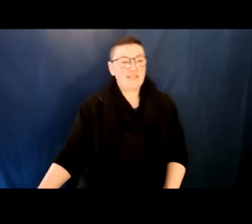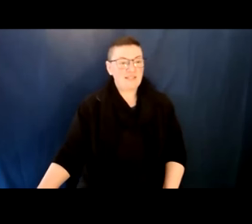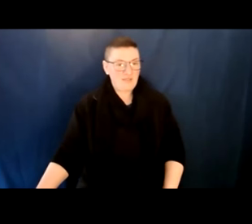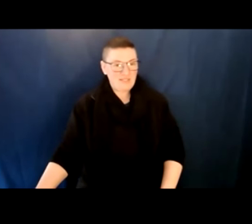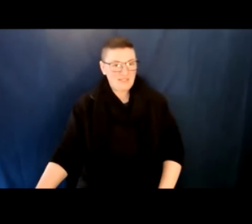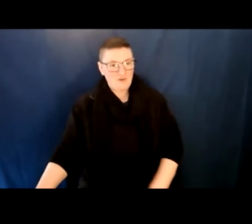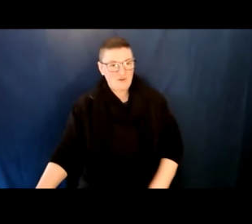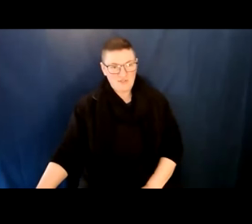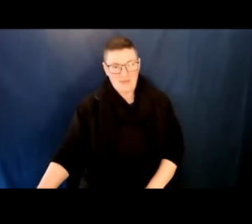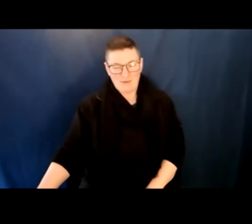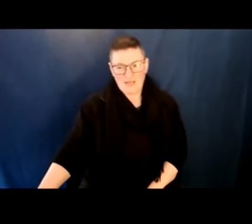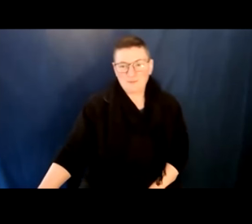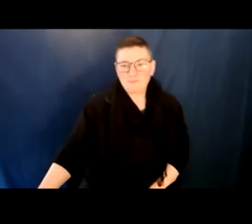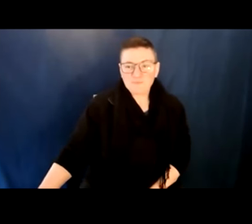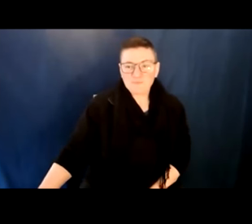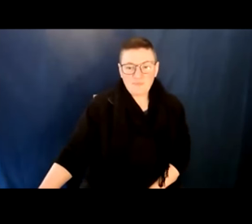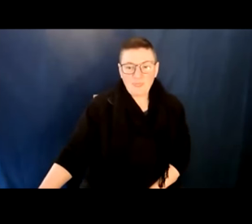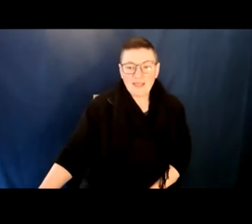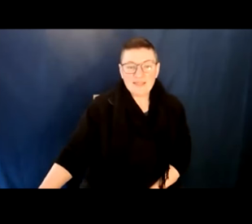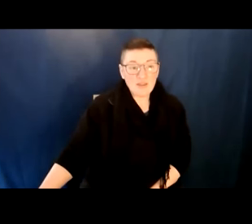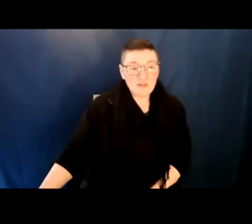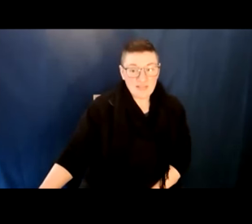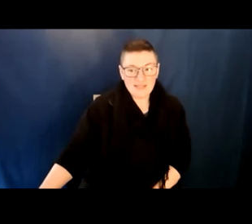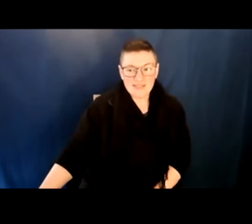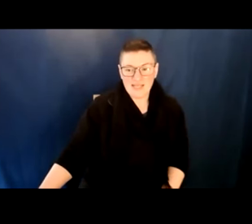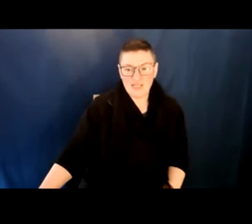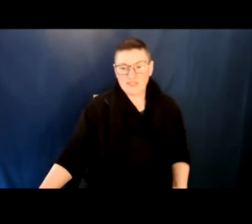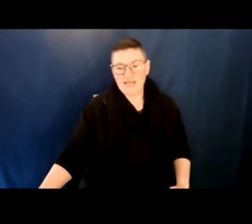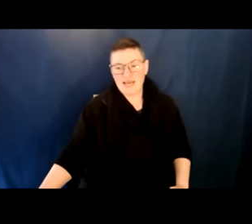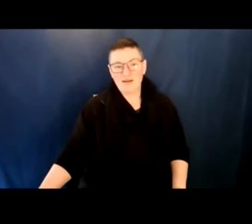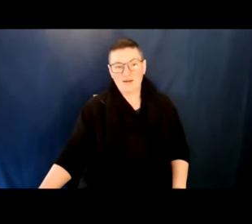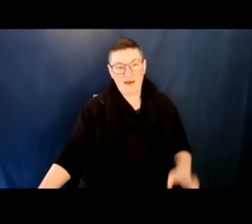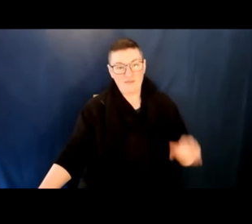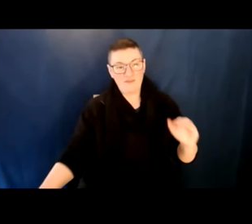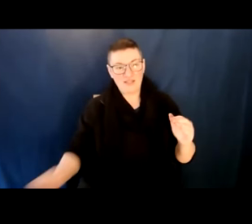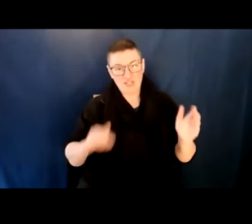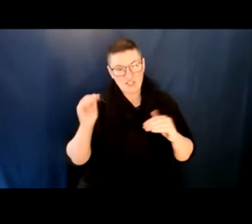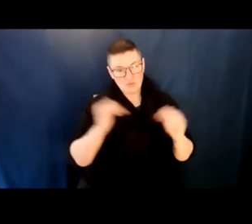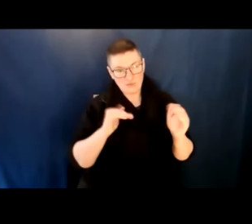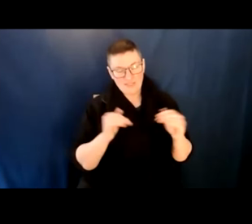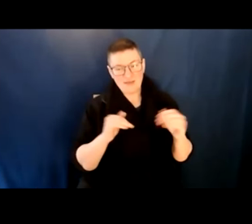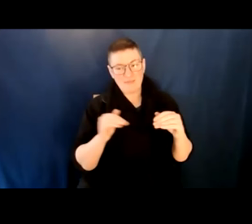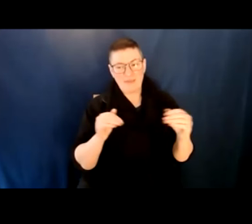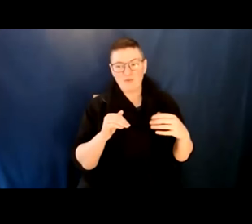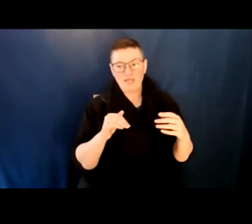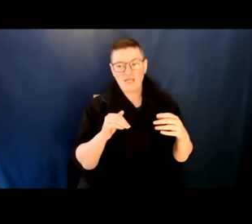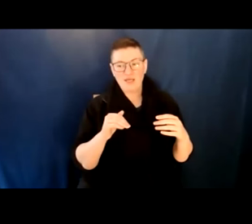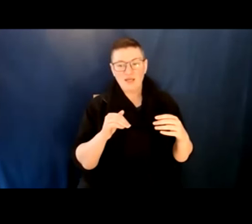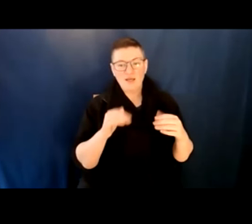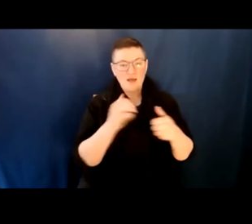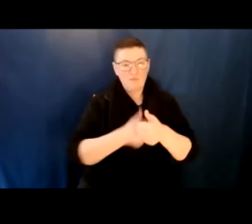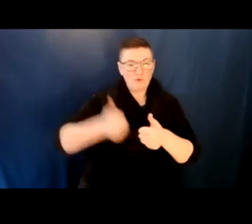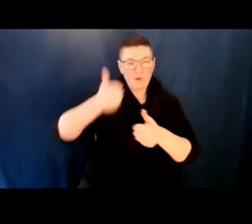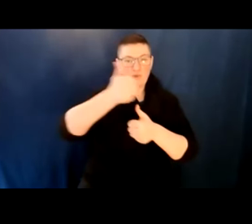so this is for submapping B. Some other signs that you could say fit the changes in movement submapping would